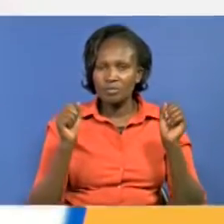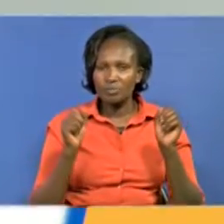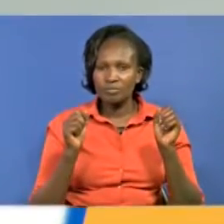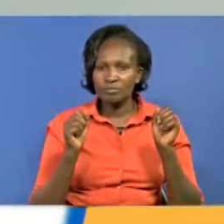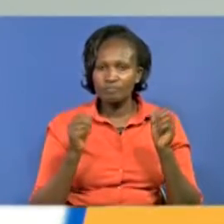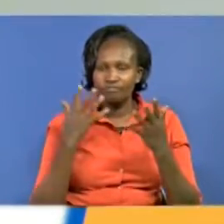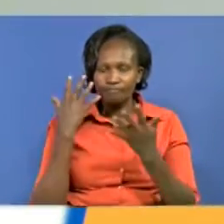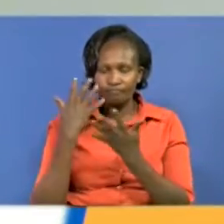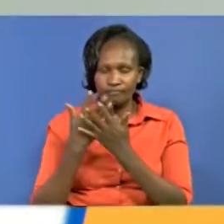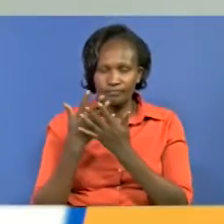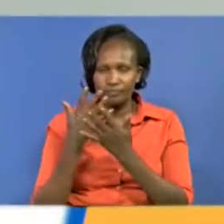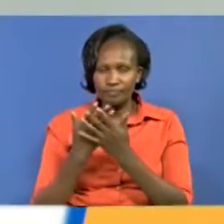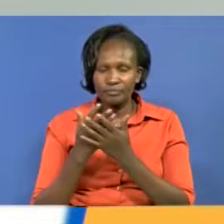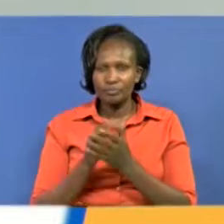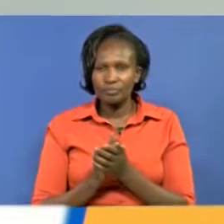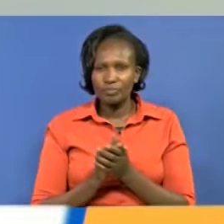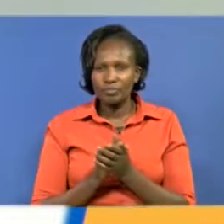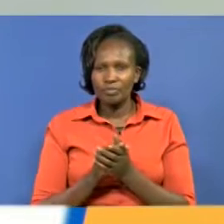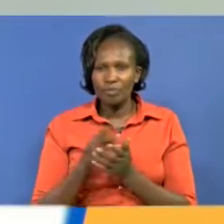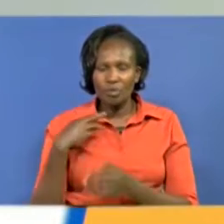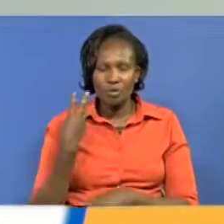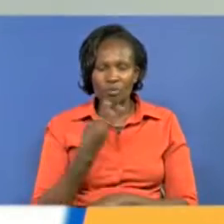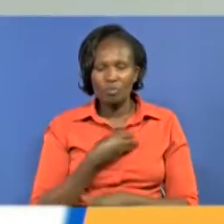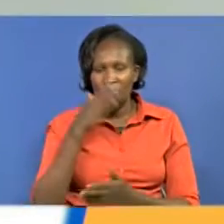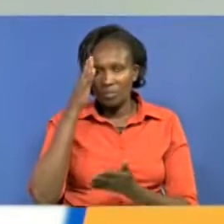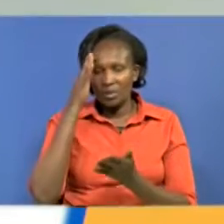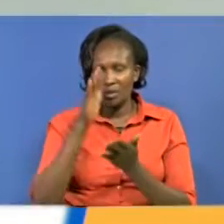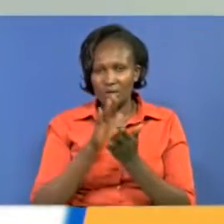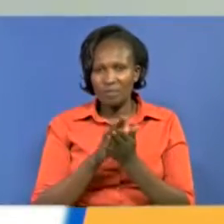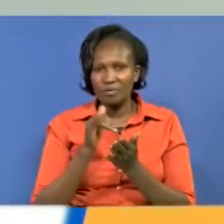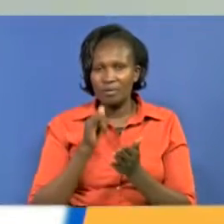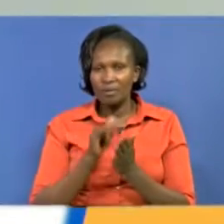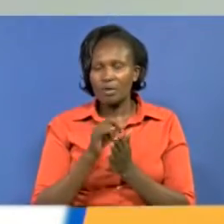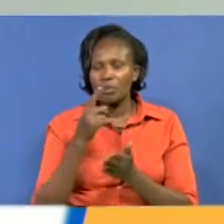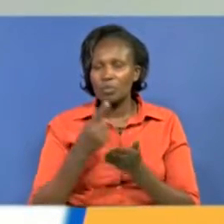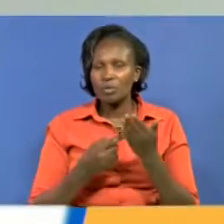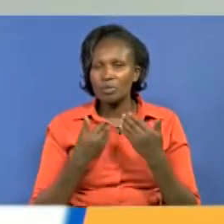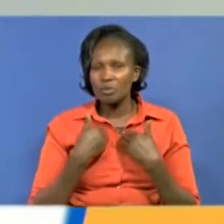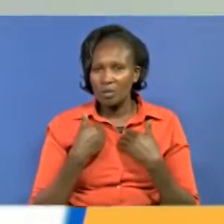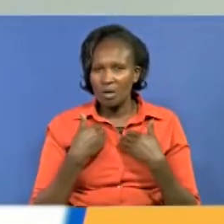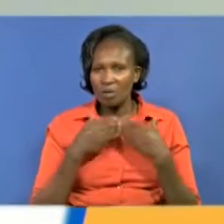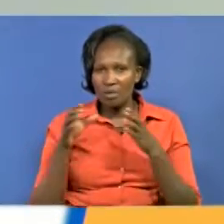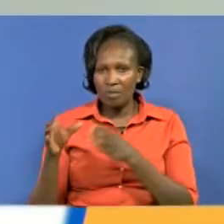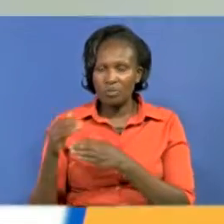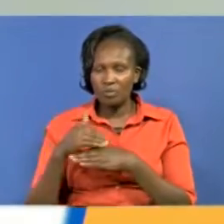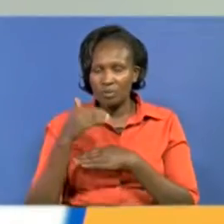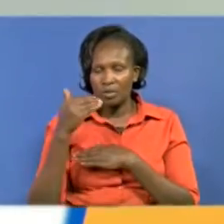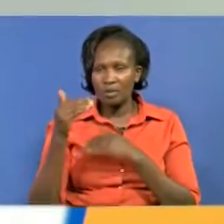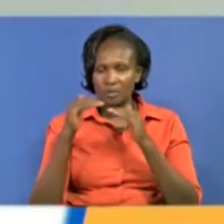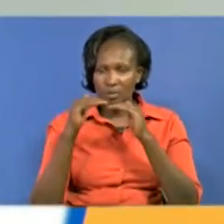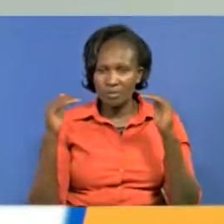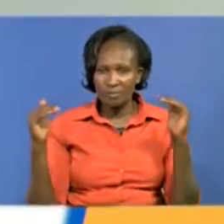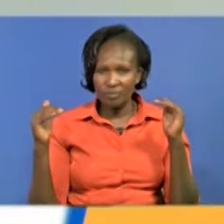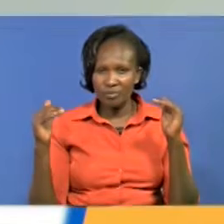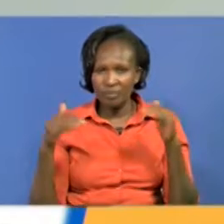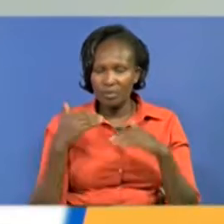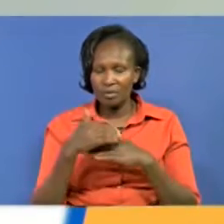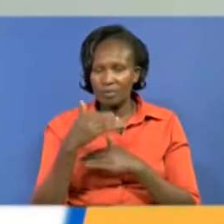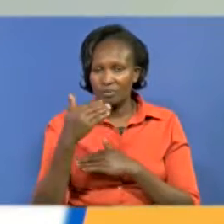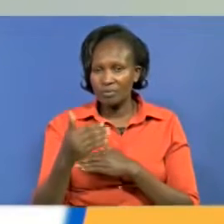nguvuni. We believe that you have what it takes to drive this company to the next level, and